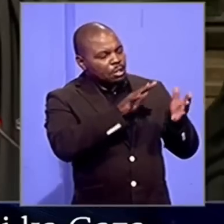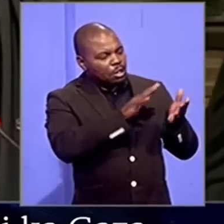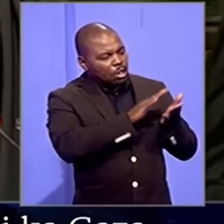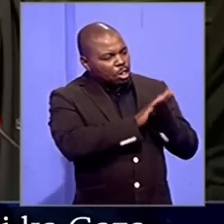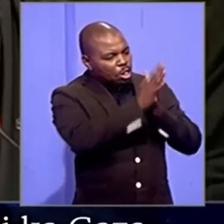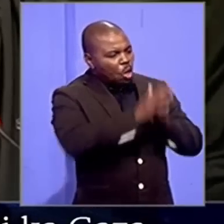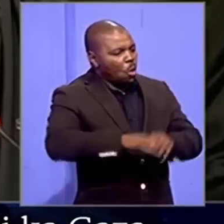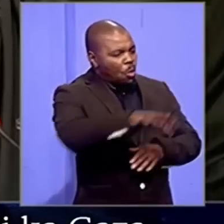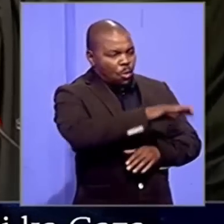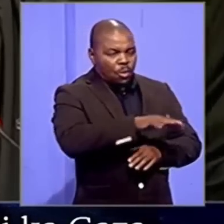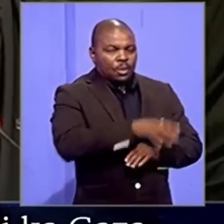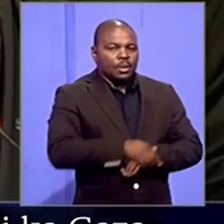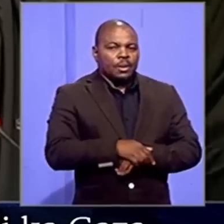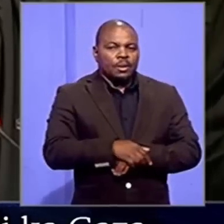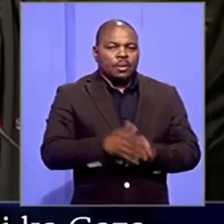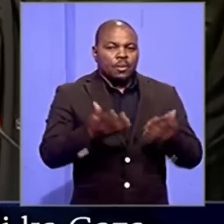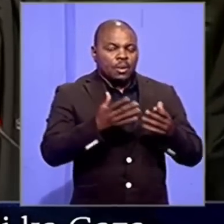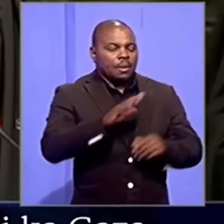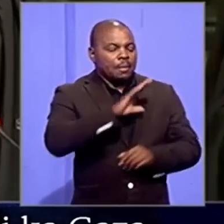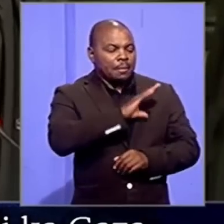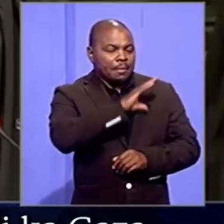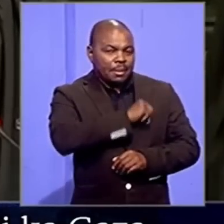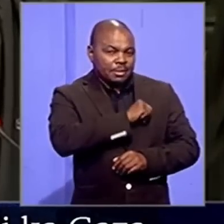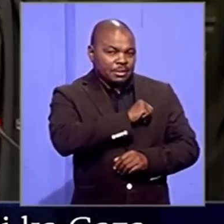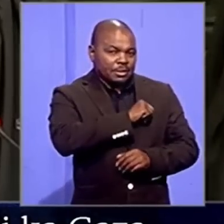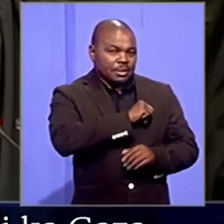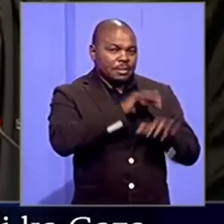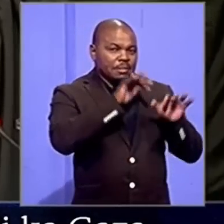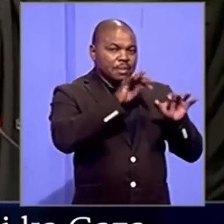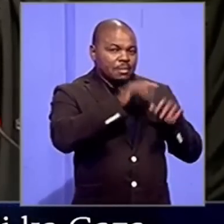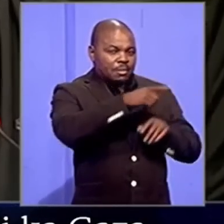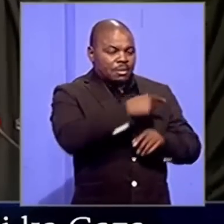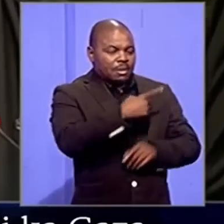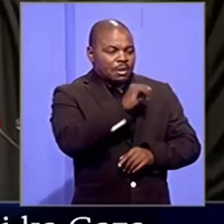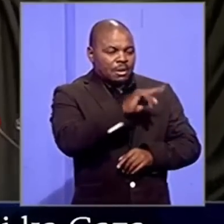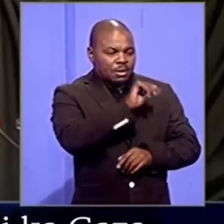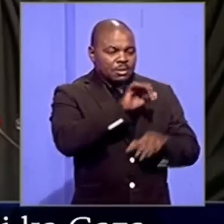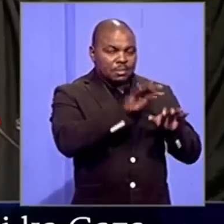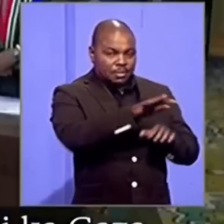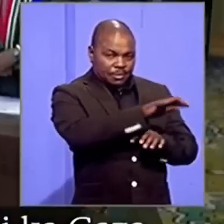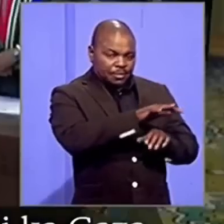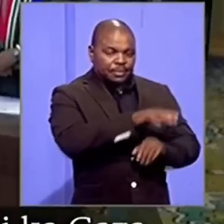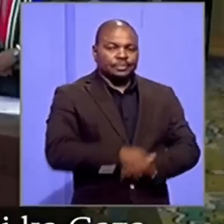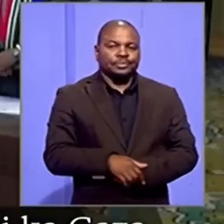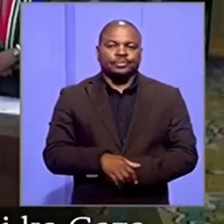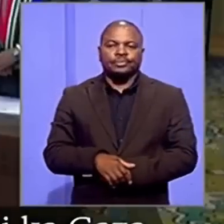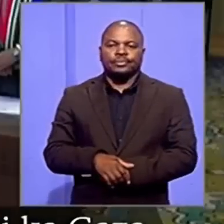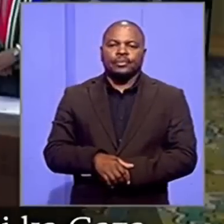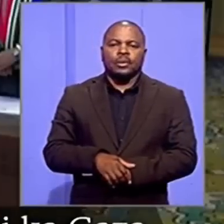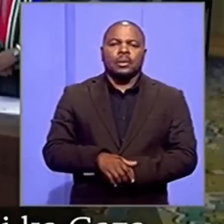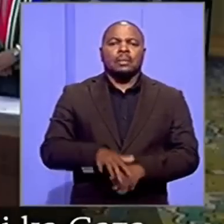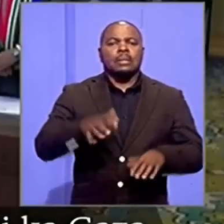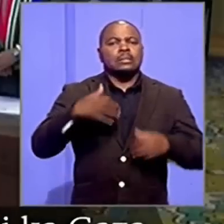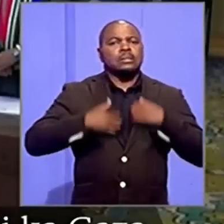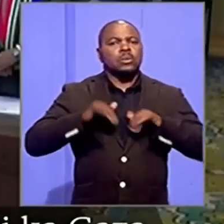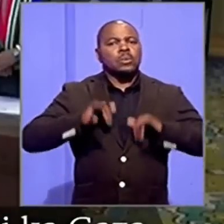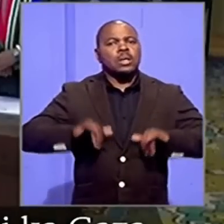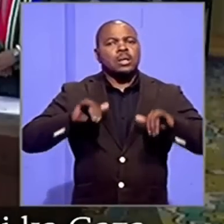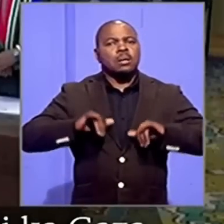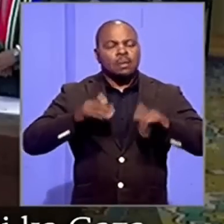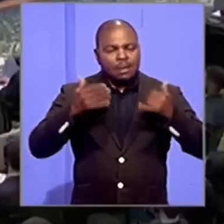genocide in relation to members of the Palestinian group in the Gaza Strip. Morago ga tetelo e kgolo